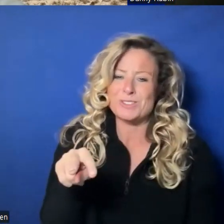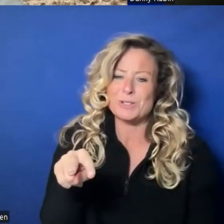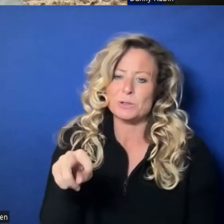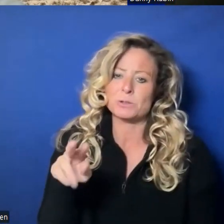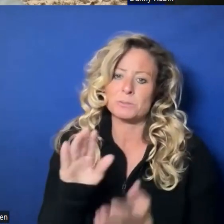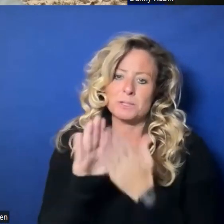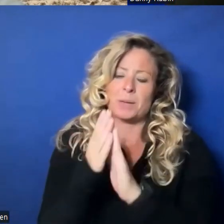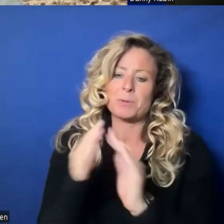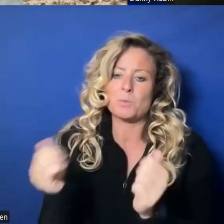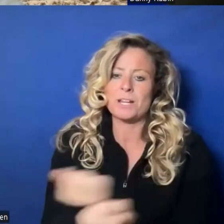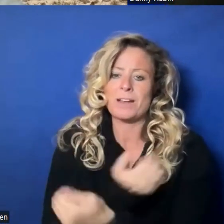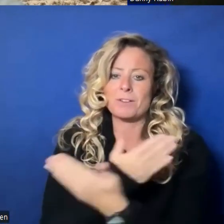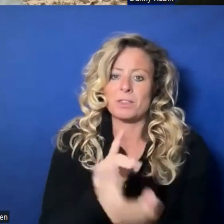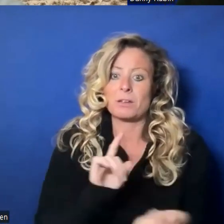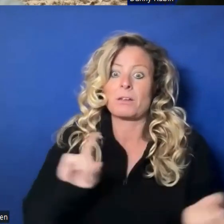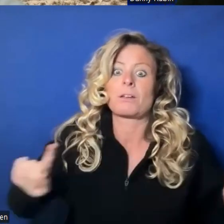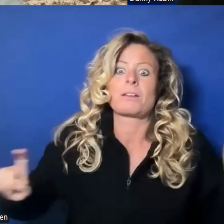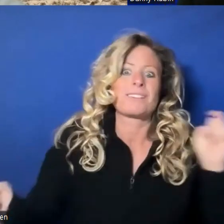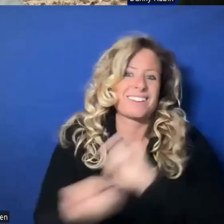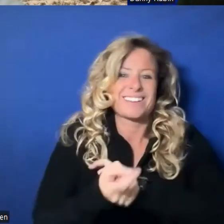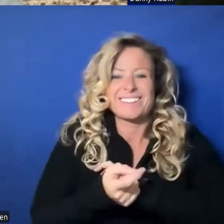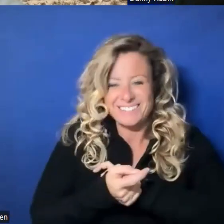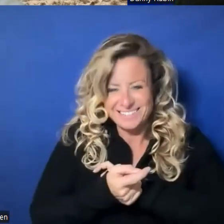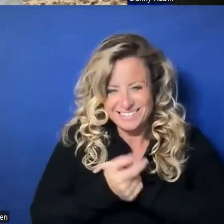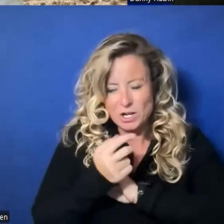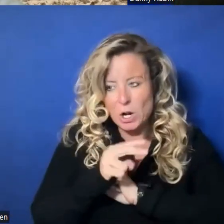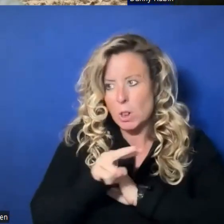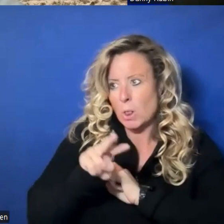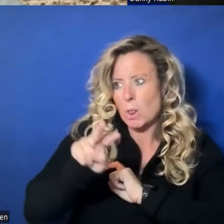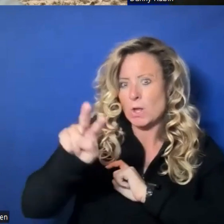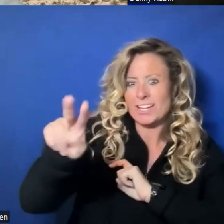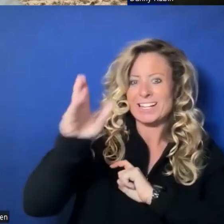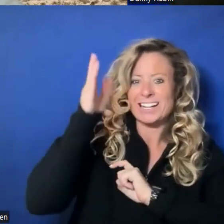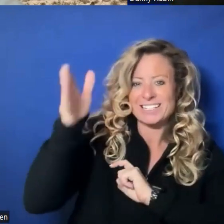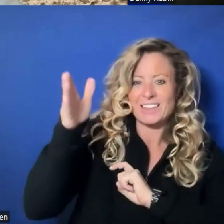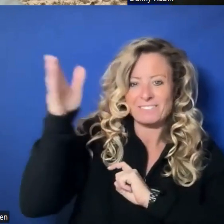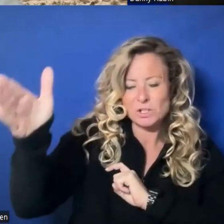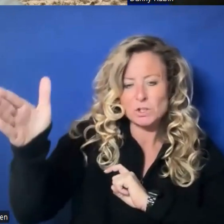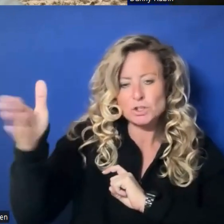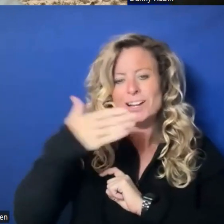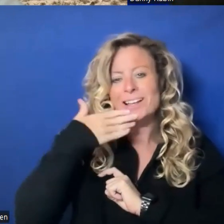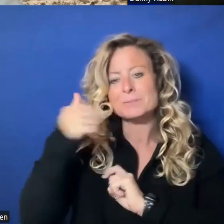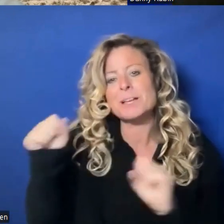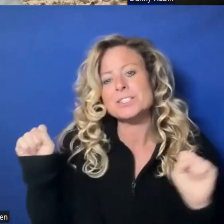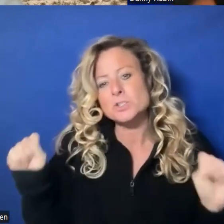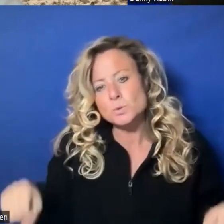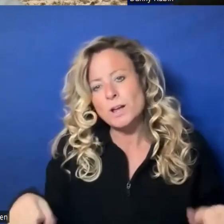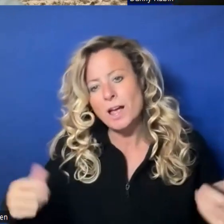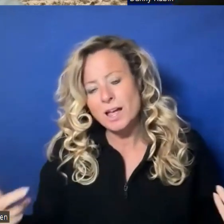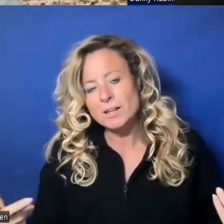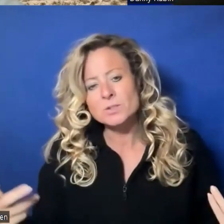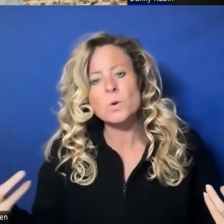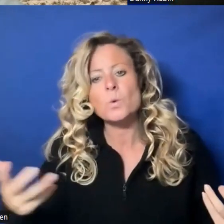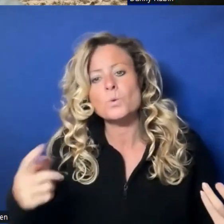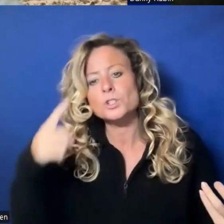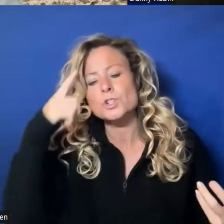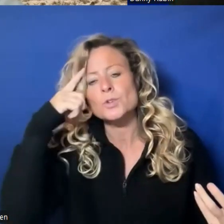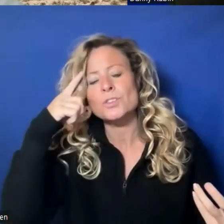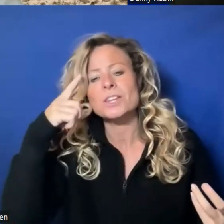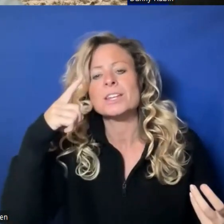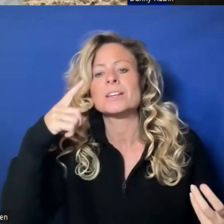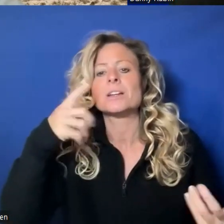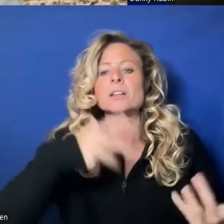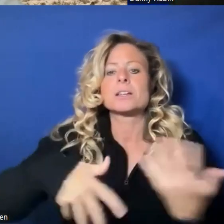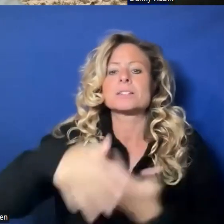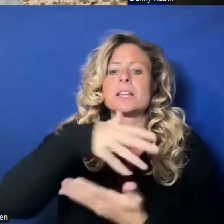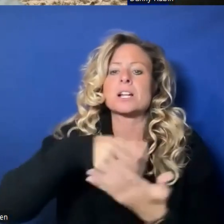when everything changed. Looking out into the future as best you can, what do you think society may